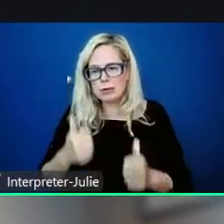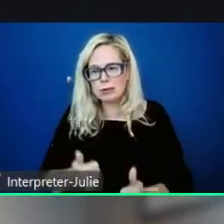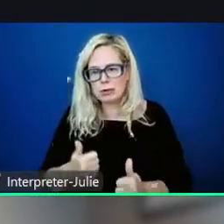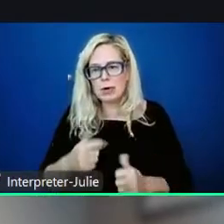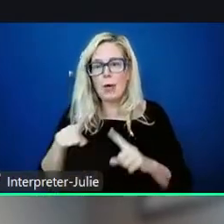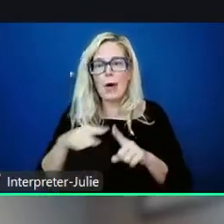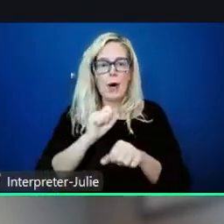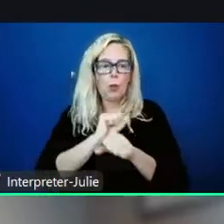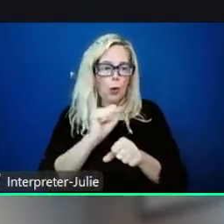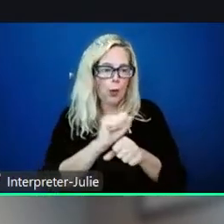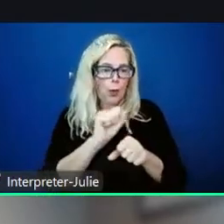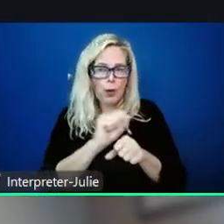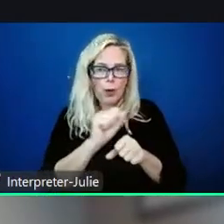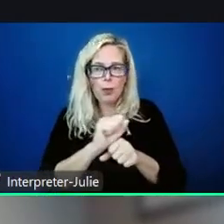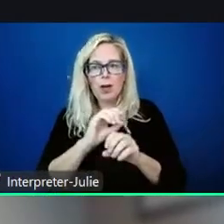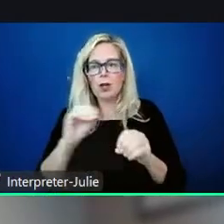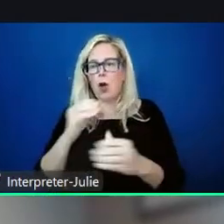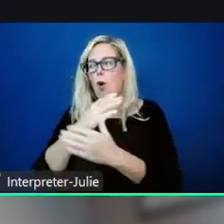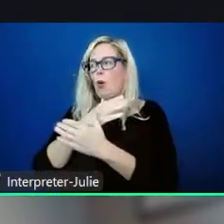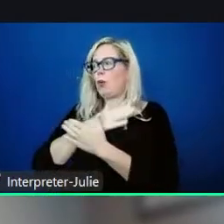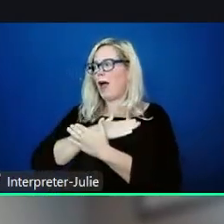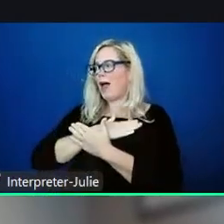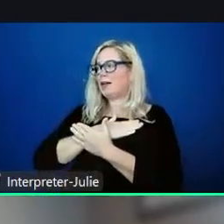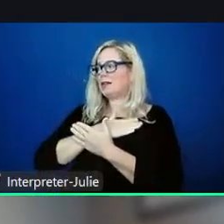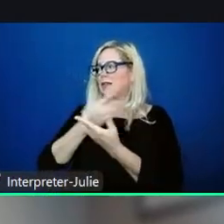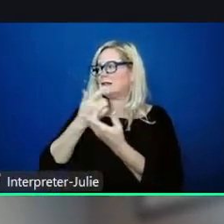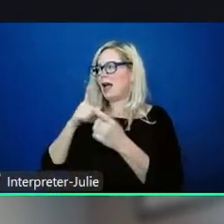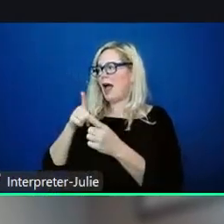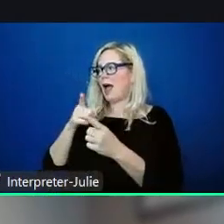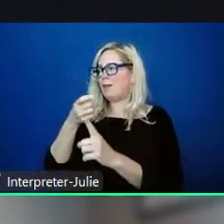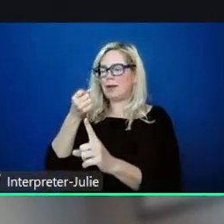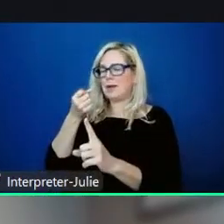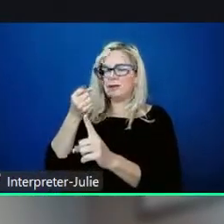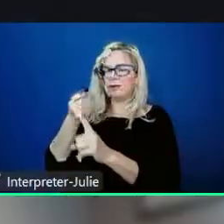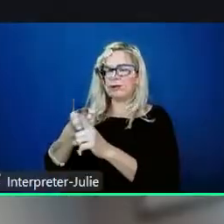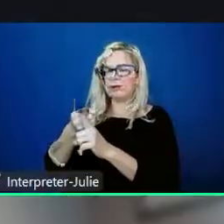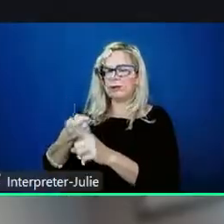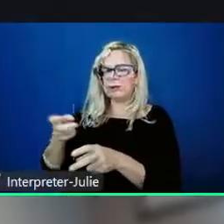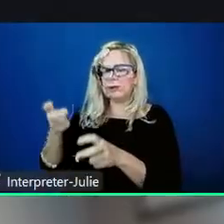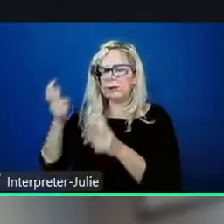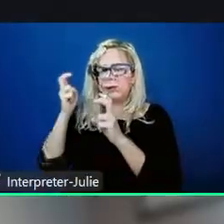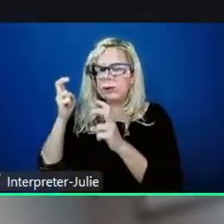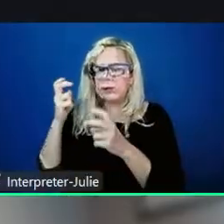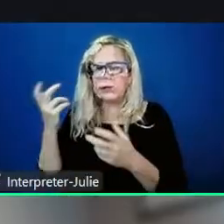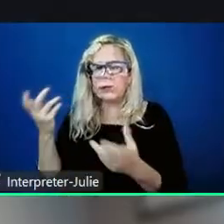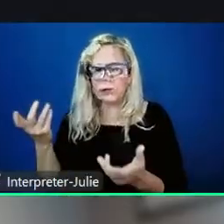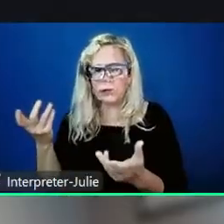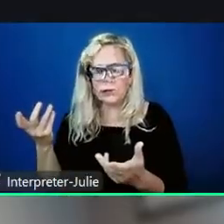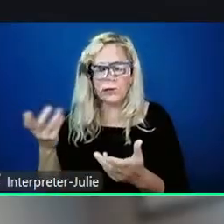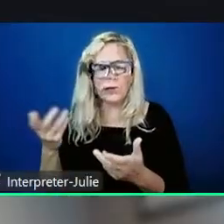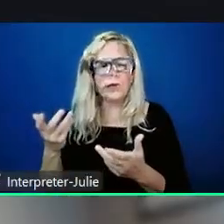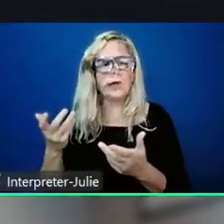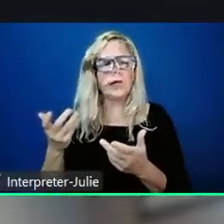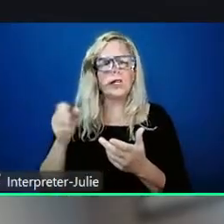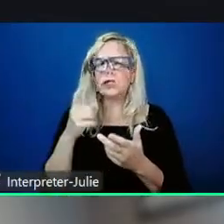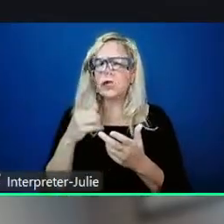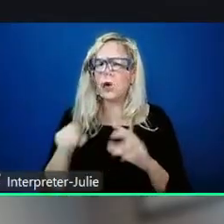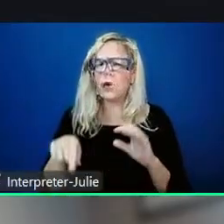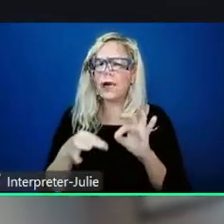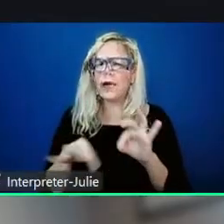between. So I'm mentioning that it's helpful to have it in the accommodation letter for